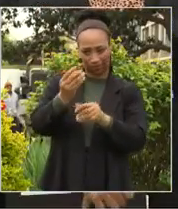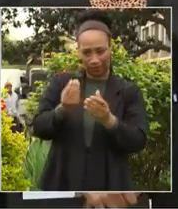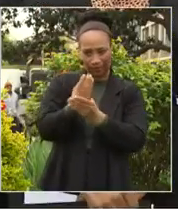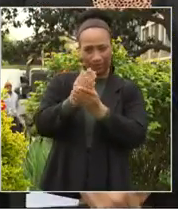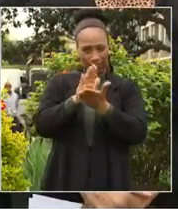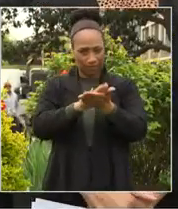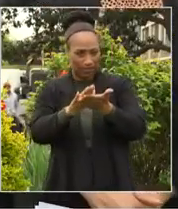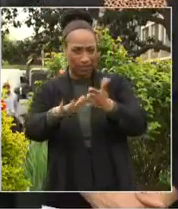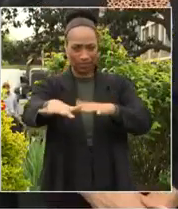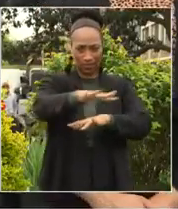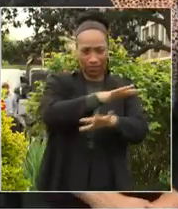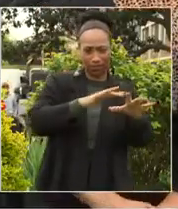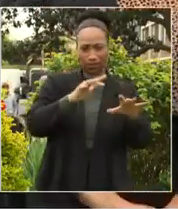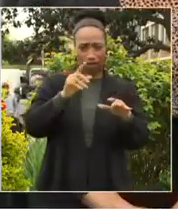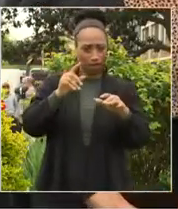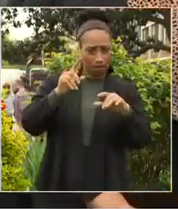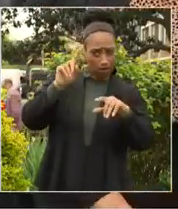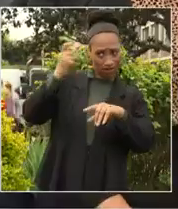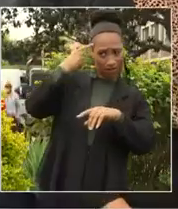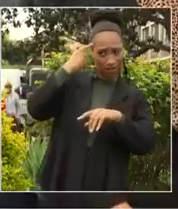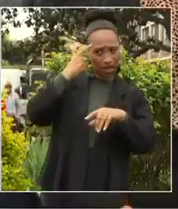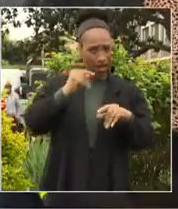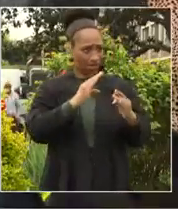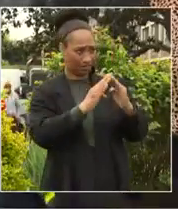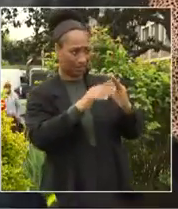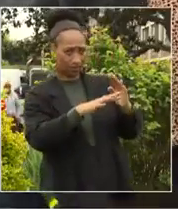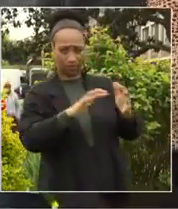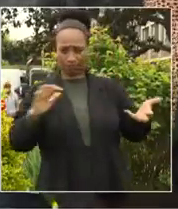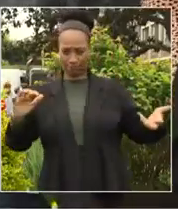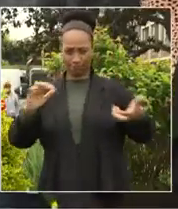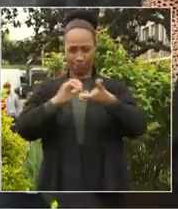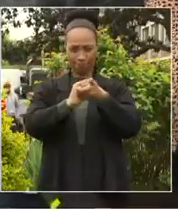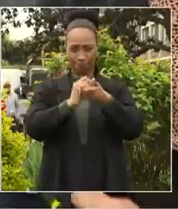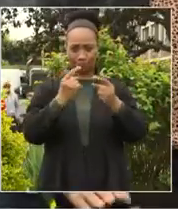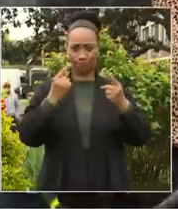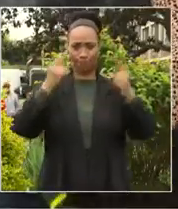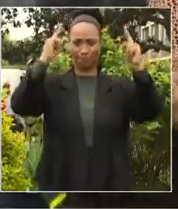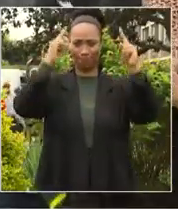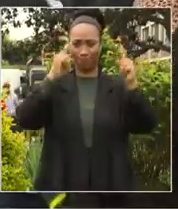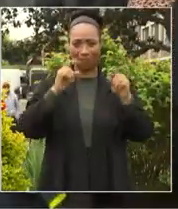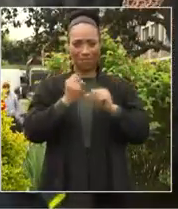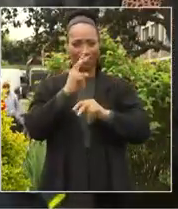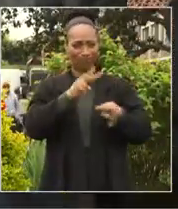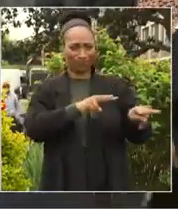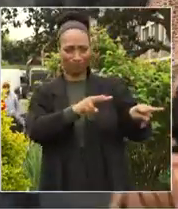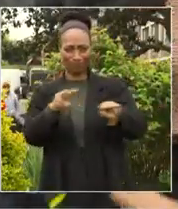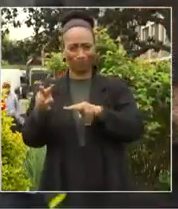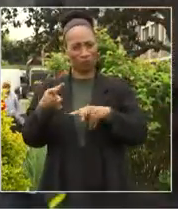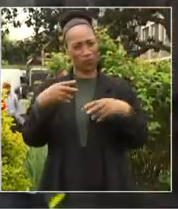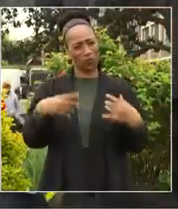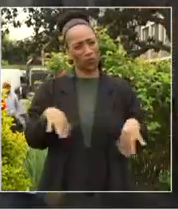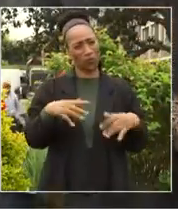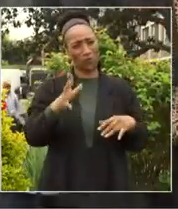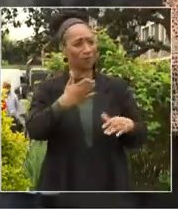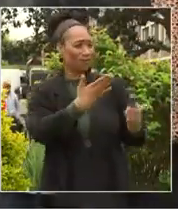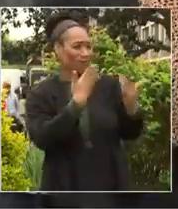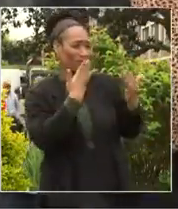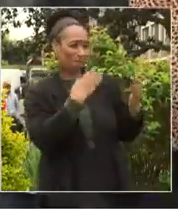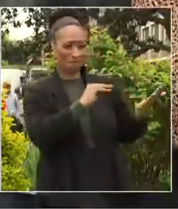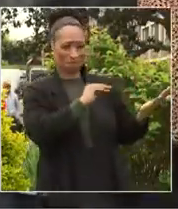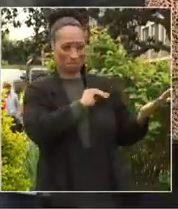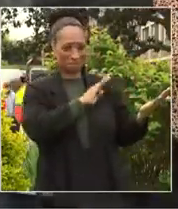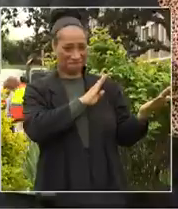our government work hand in hand. Thank you, Mayor Bowser, for your amazing leadership and continued commitment. Thank